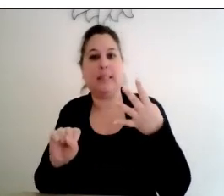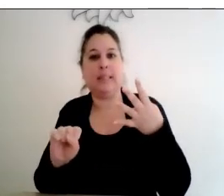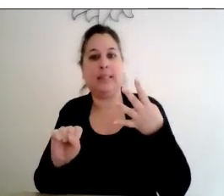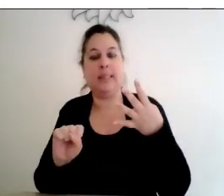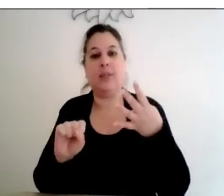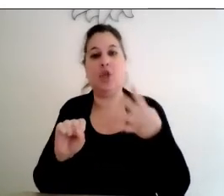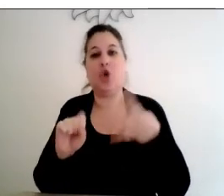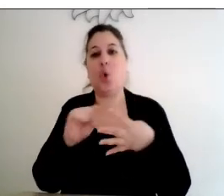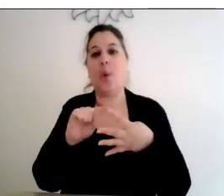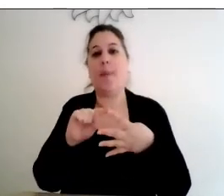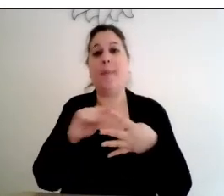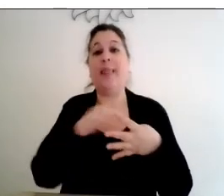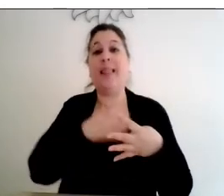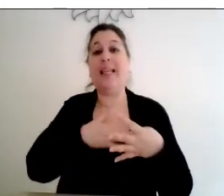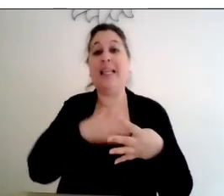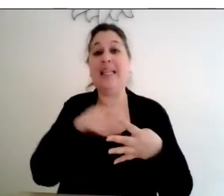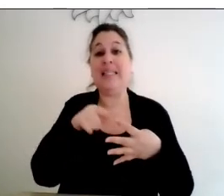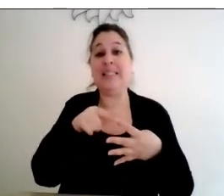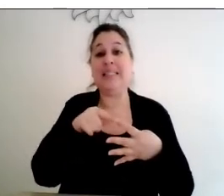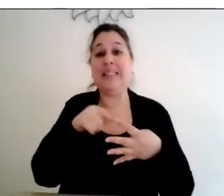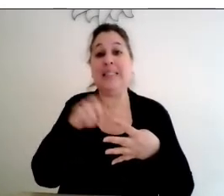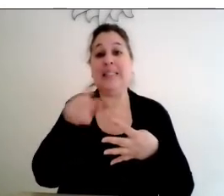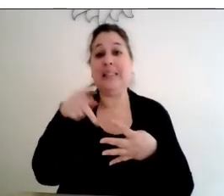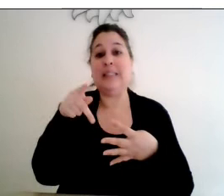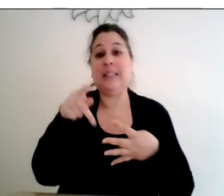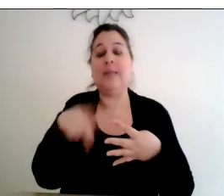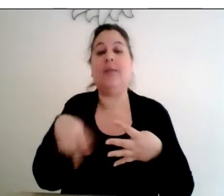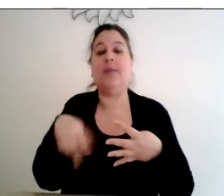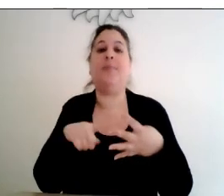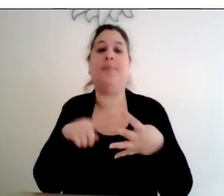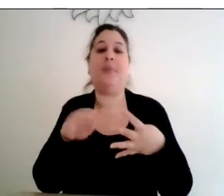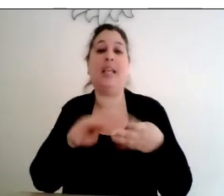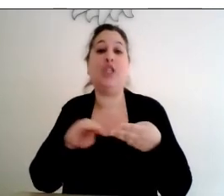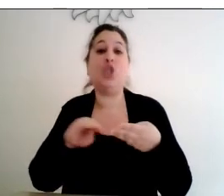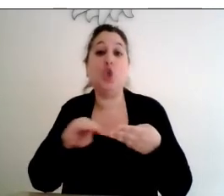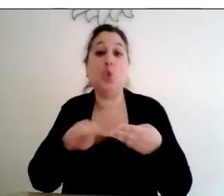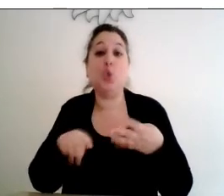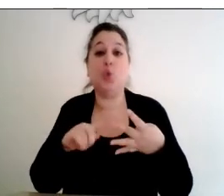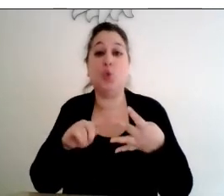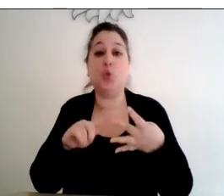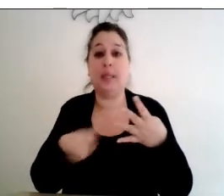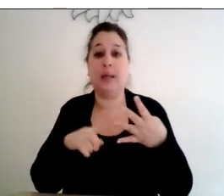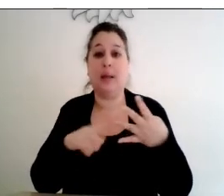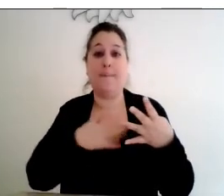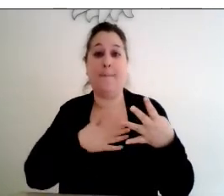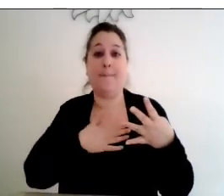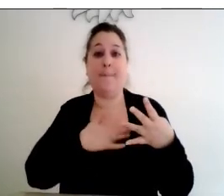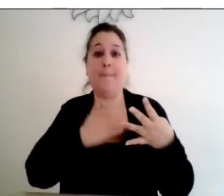acronym to help you remember the order of operations, feel free.